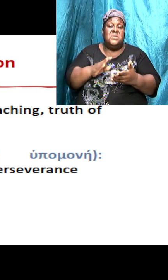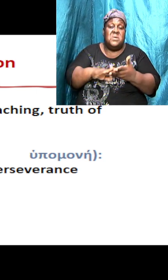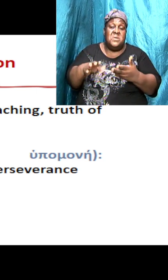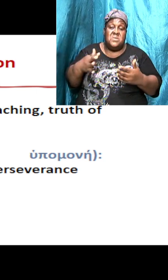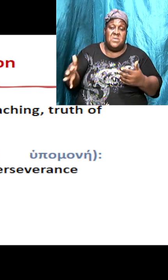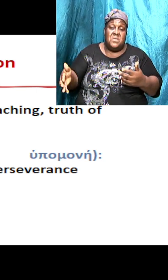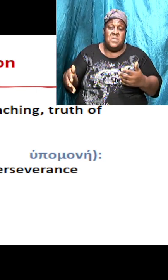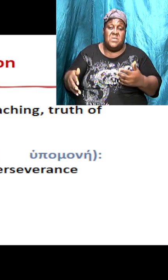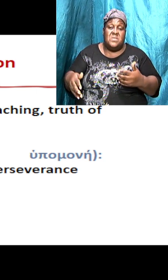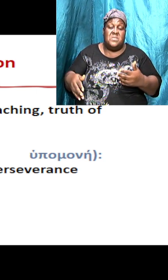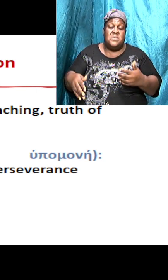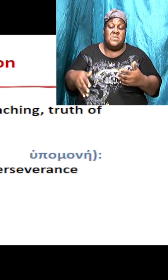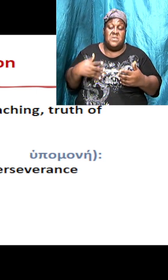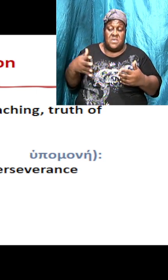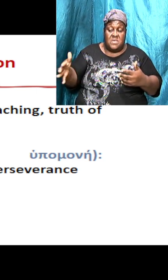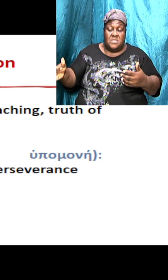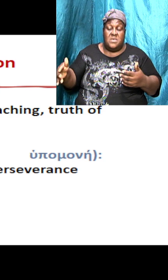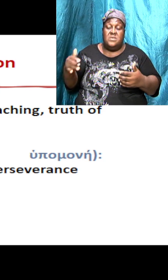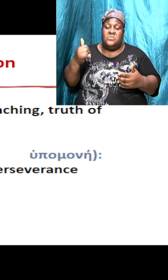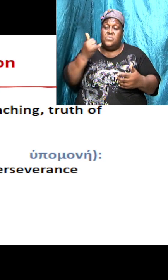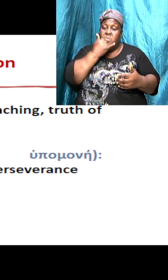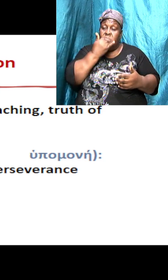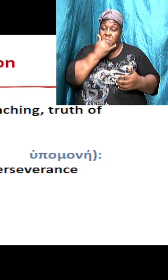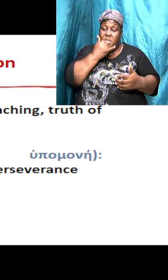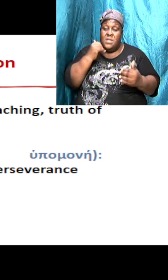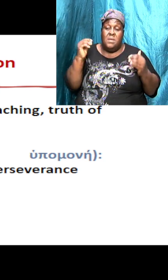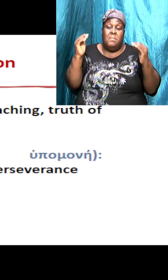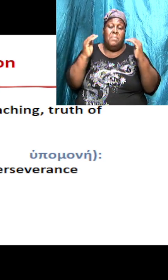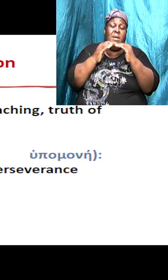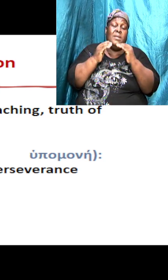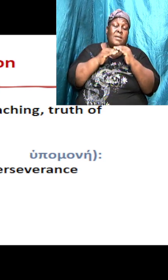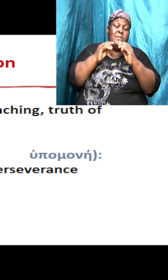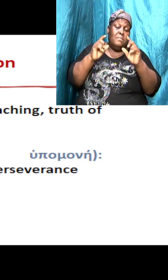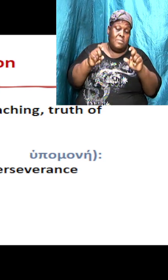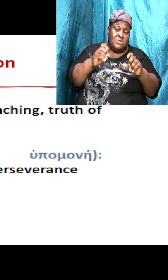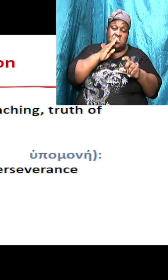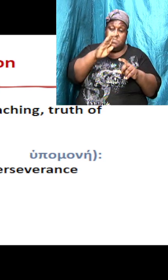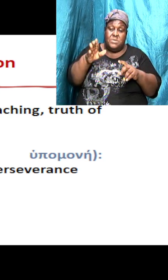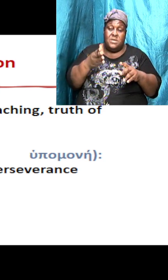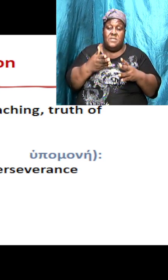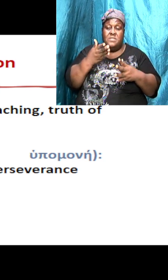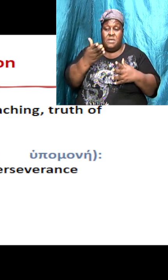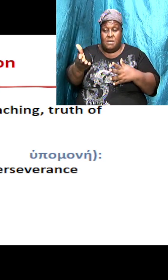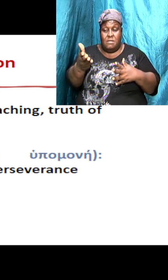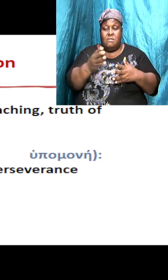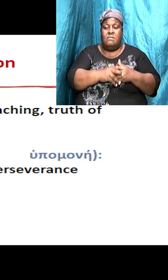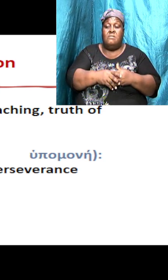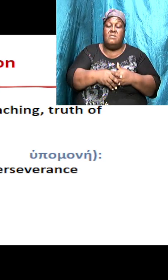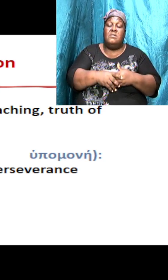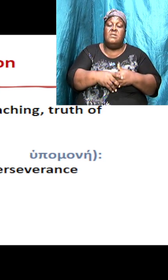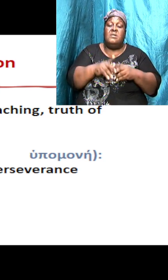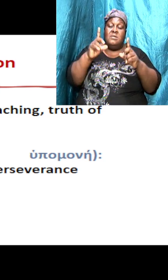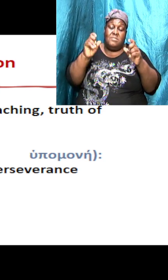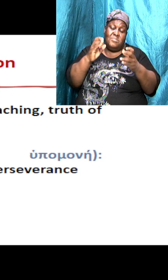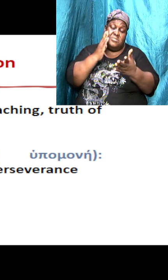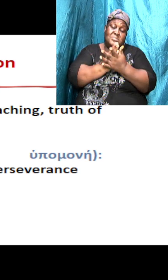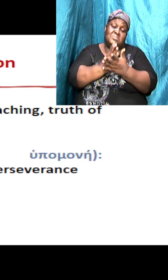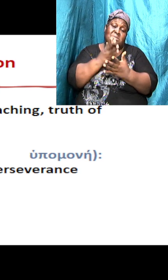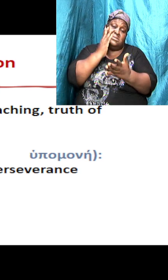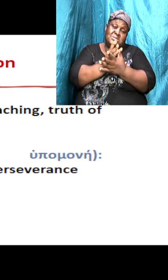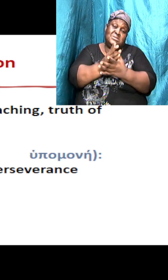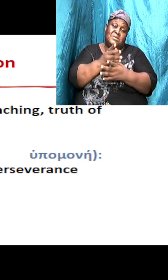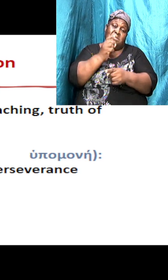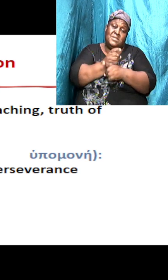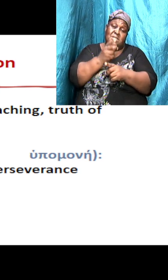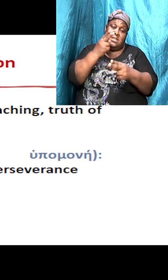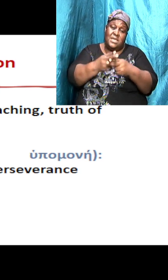that are wrong, because the balance must be there. But I must stop. And I stop right now in the name of the Lord